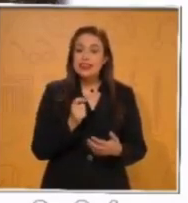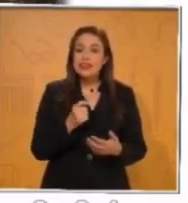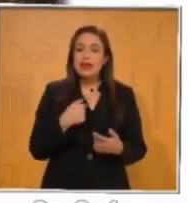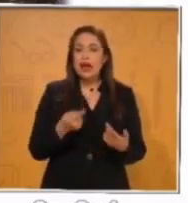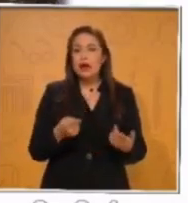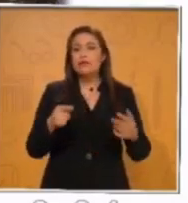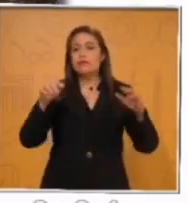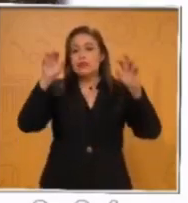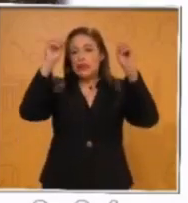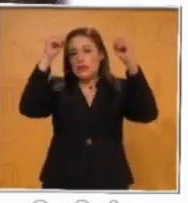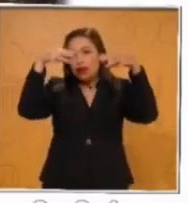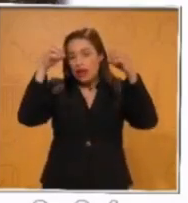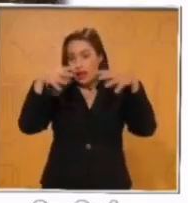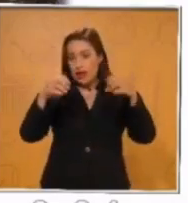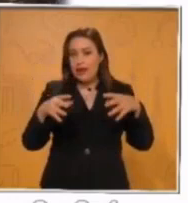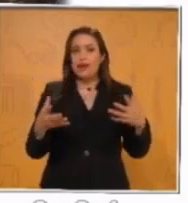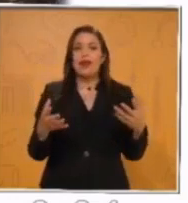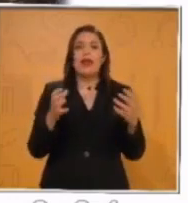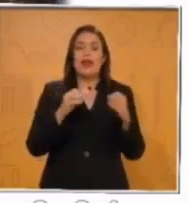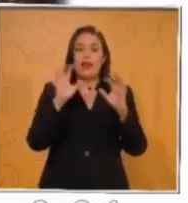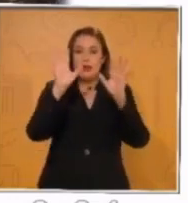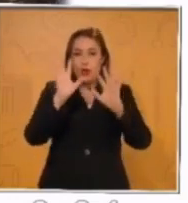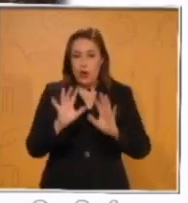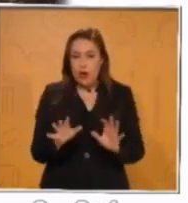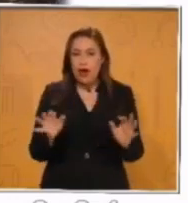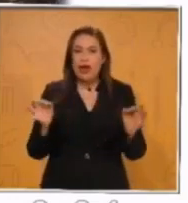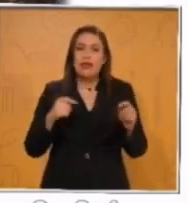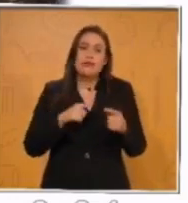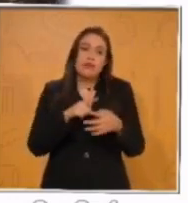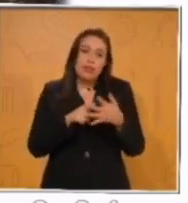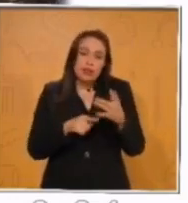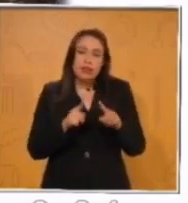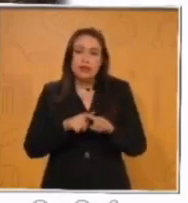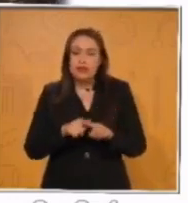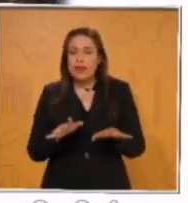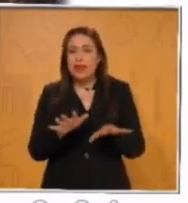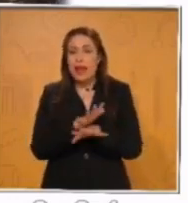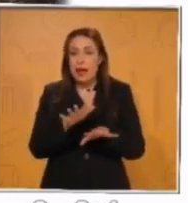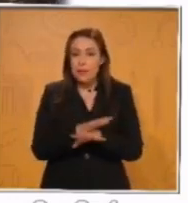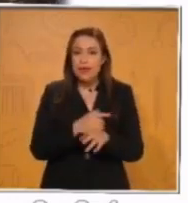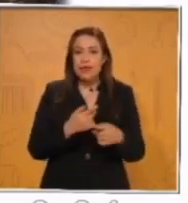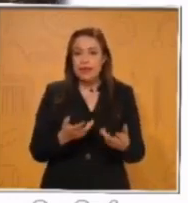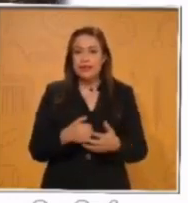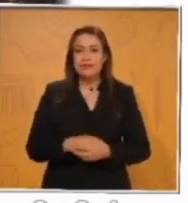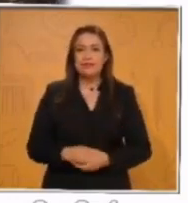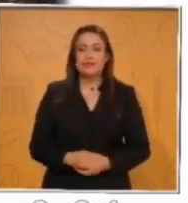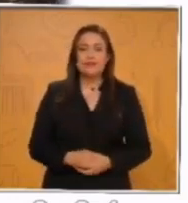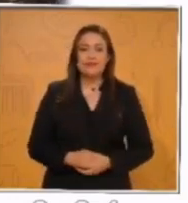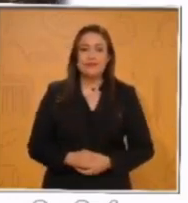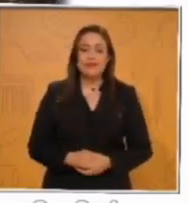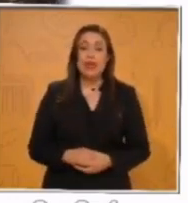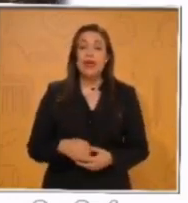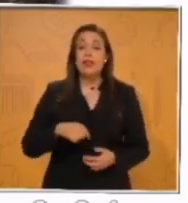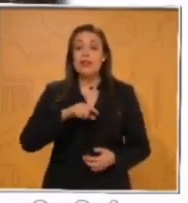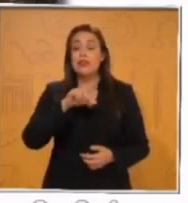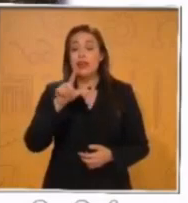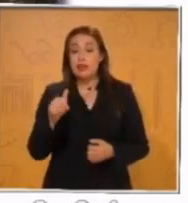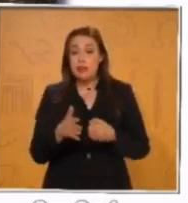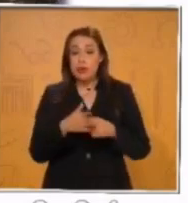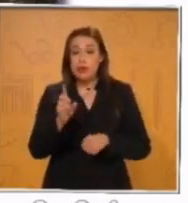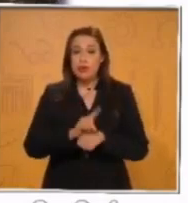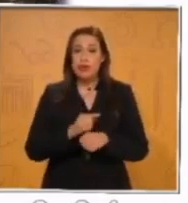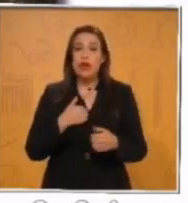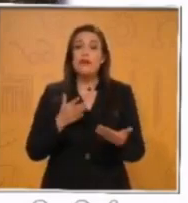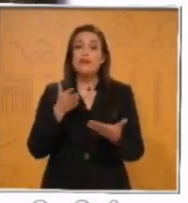conditions, like rainy, cloudy, windy, etc. The next day, we went shopping.